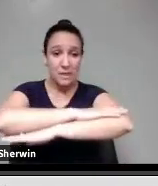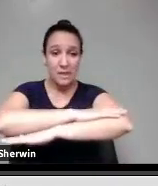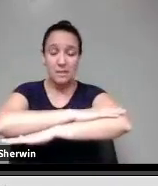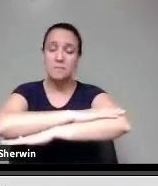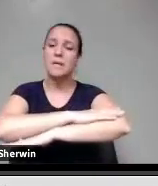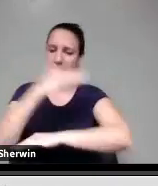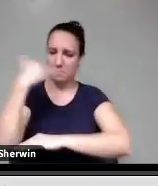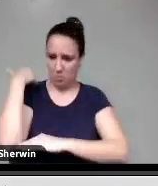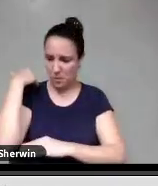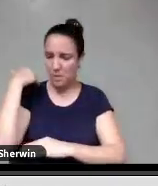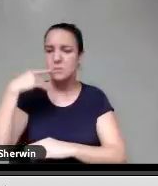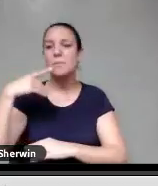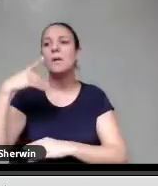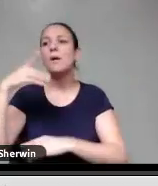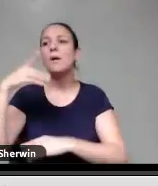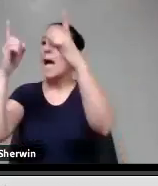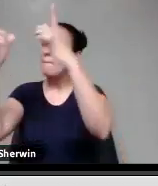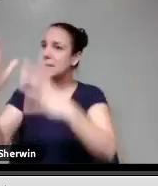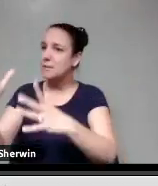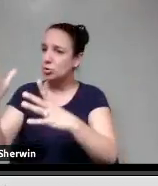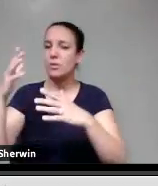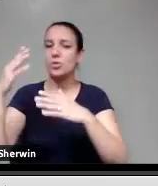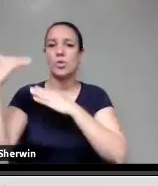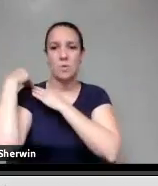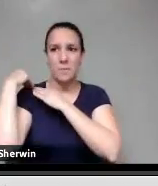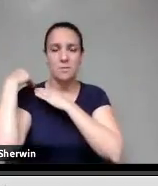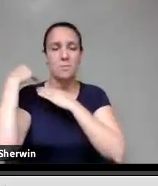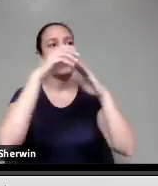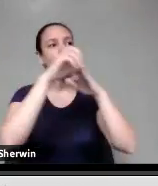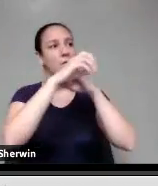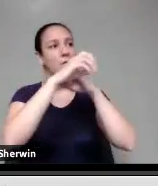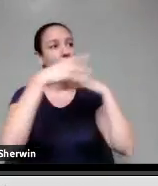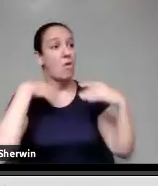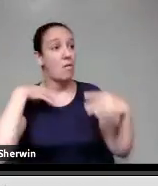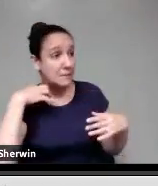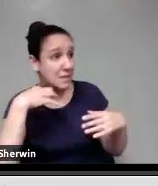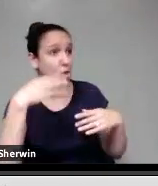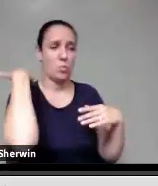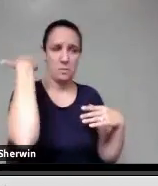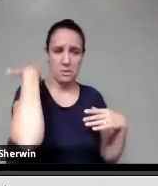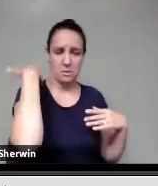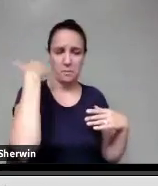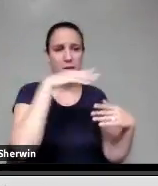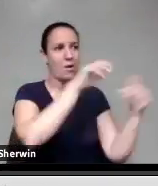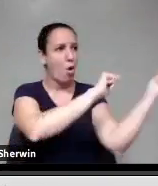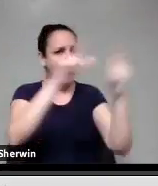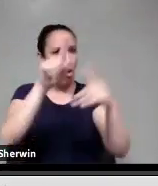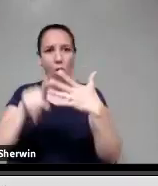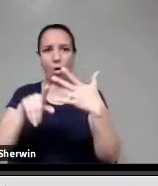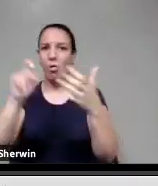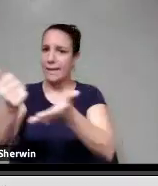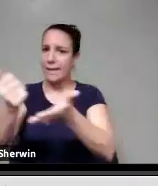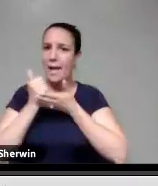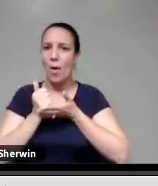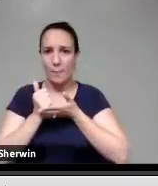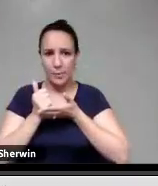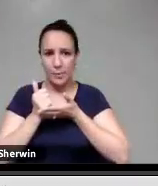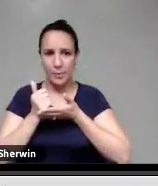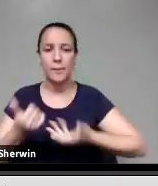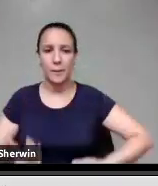administration's job. It's the volunteer's job. It's everybody's job, trying to involve others. If you have your antenna up all